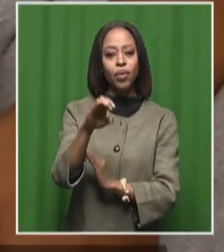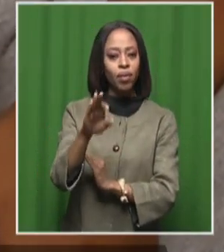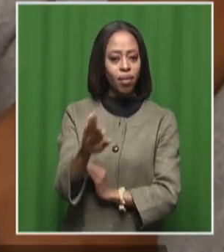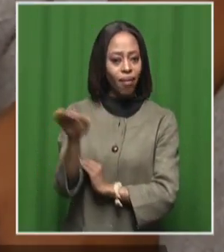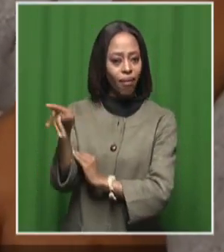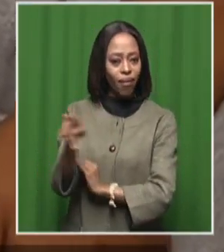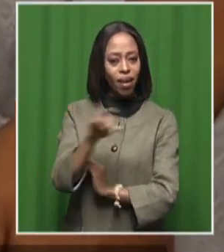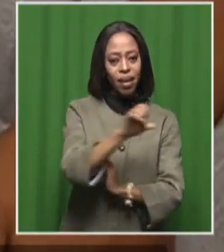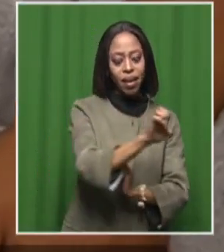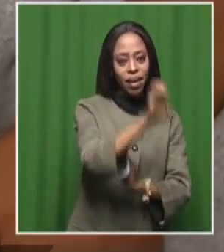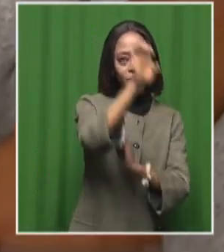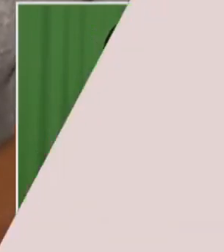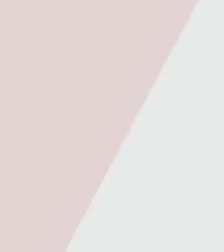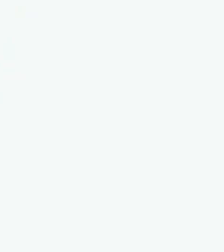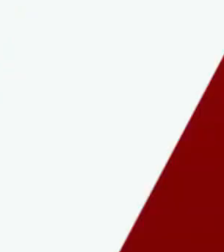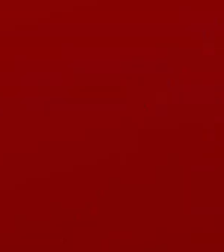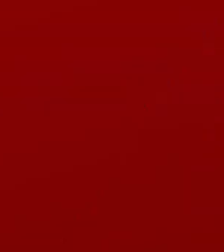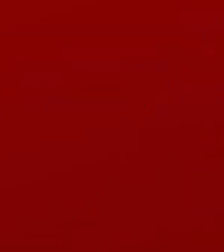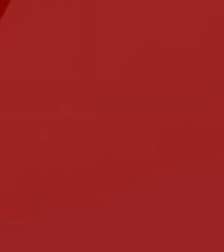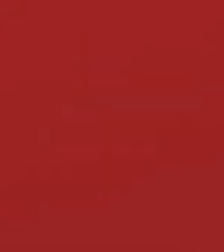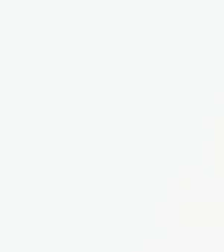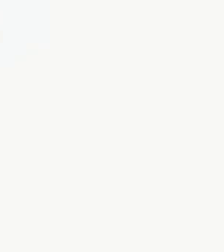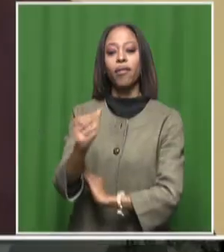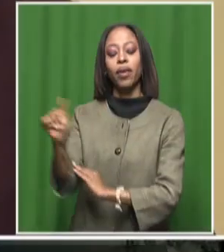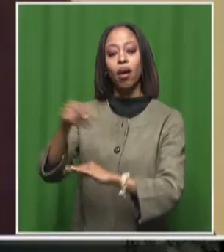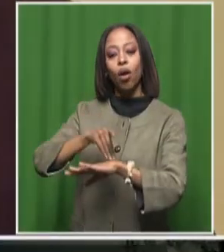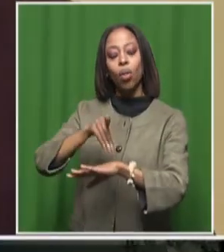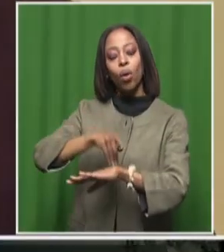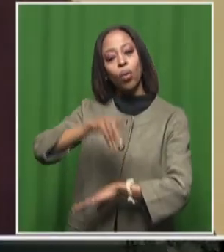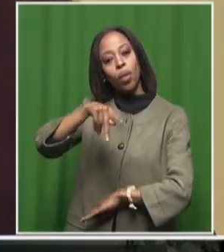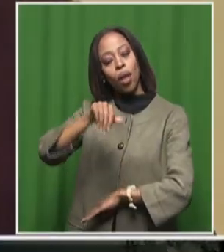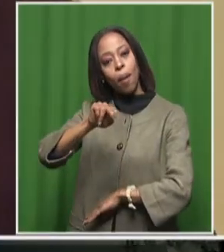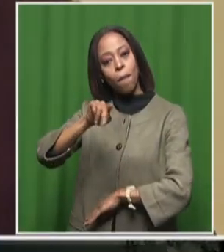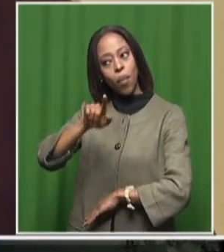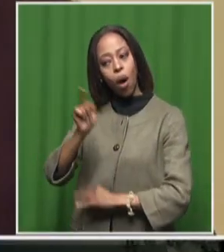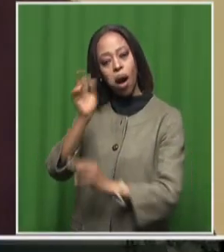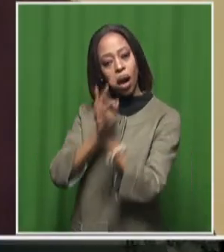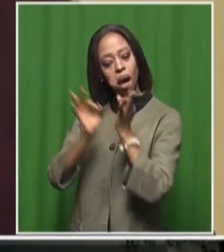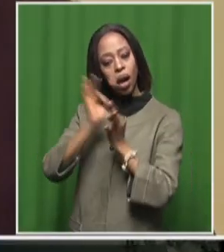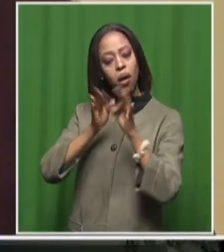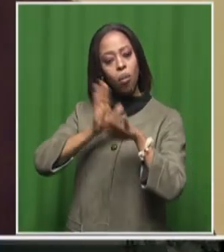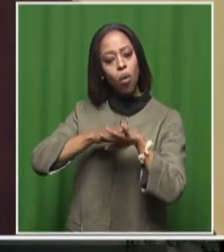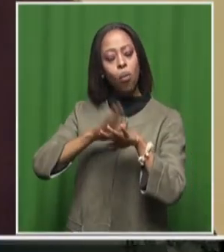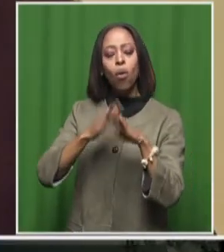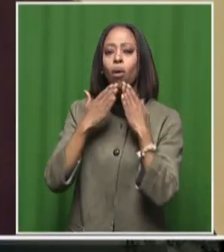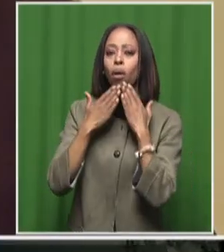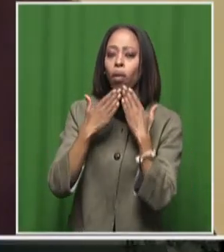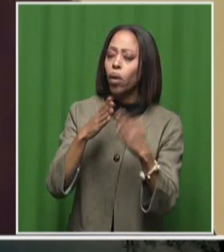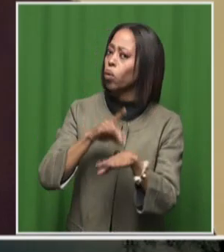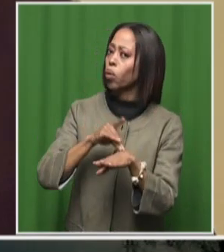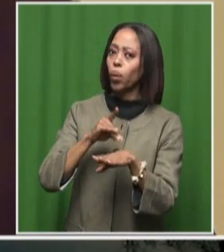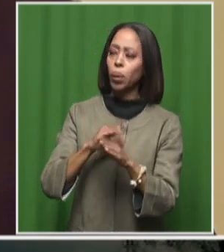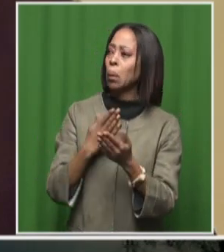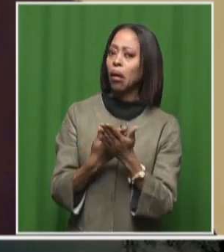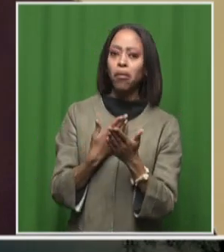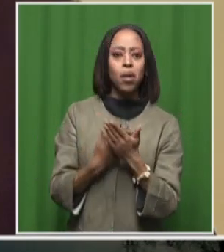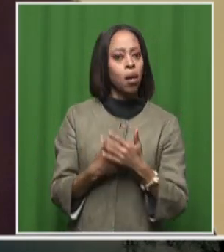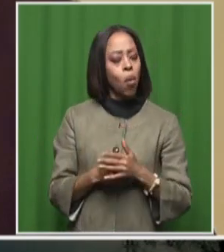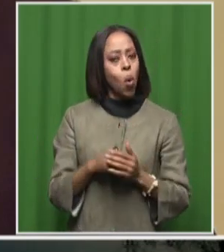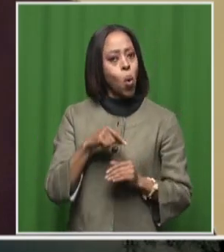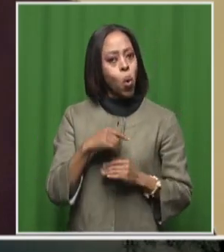Southern Africa, Dr. Paul Ngwakum. And he's going to talk to us about this issue. Thank you very, very much, Doctor, for being with us here